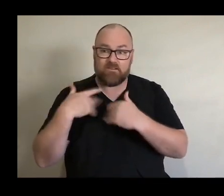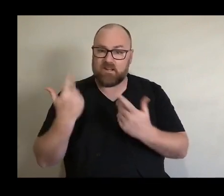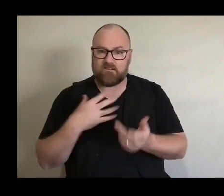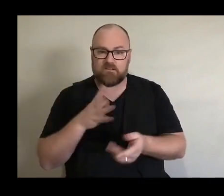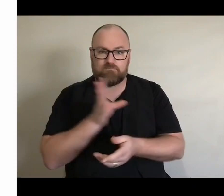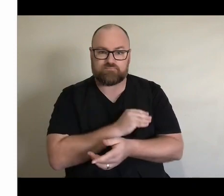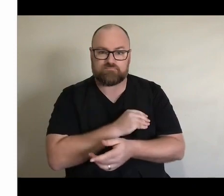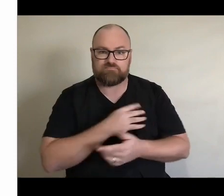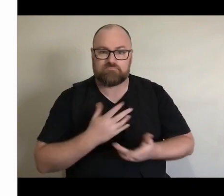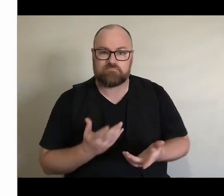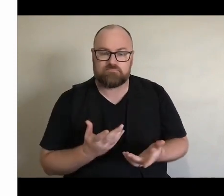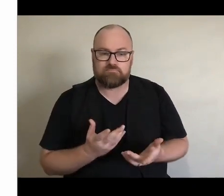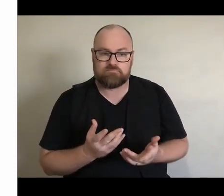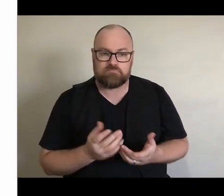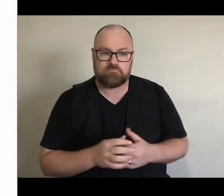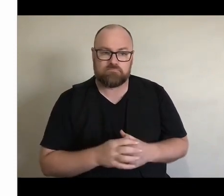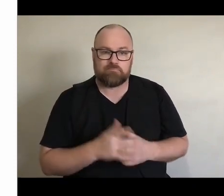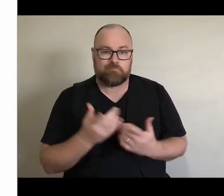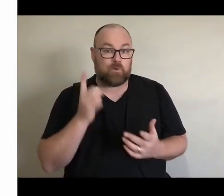aims, right?